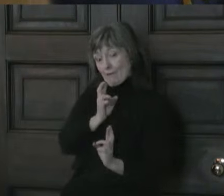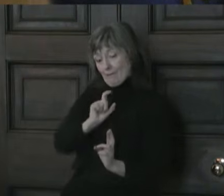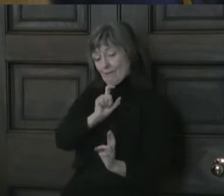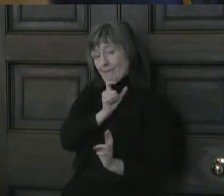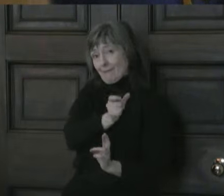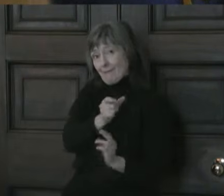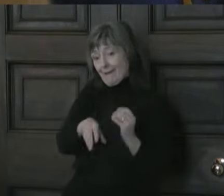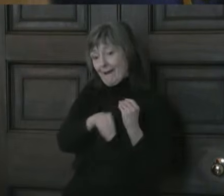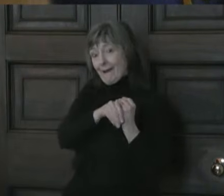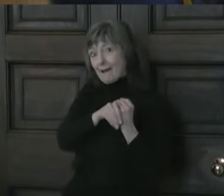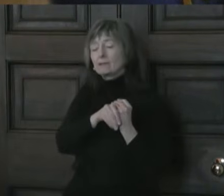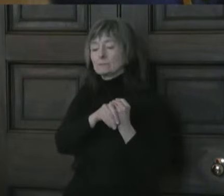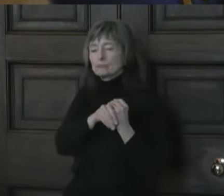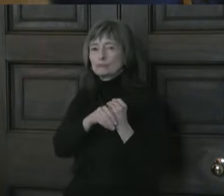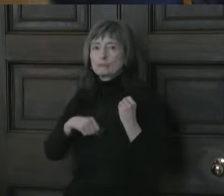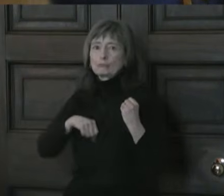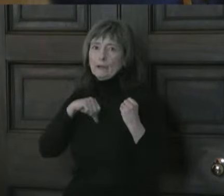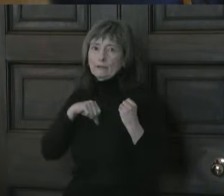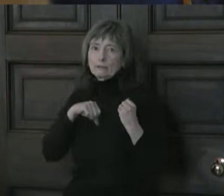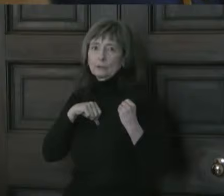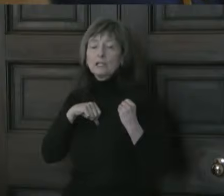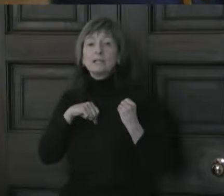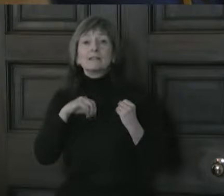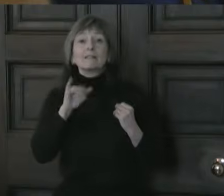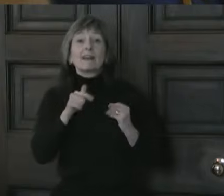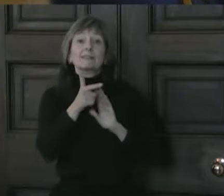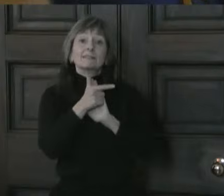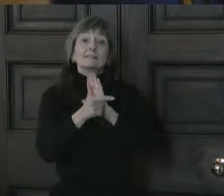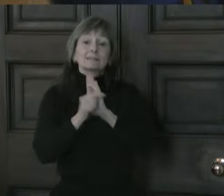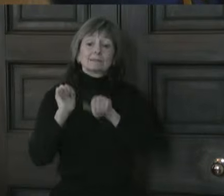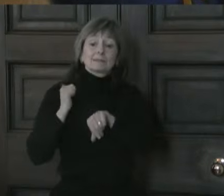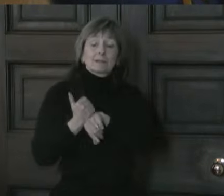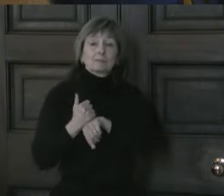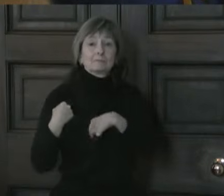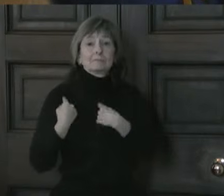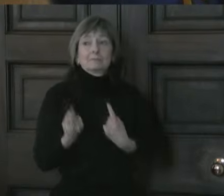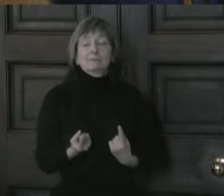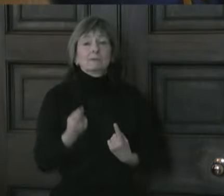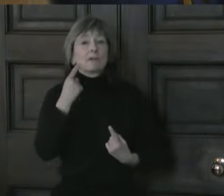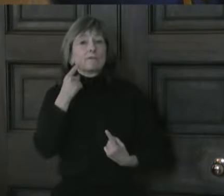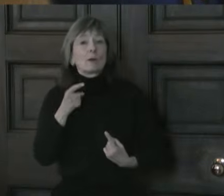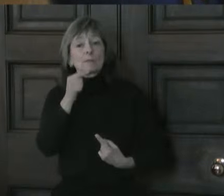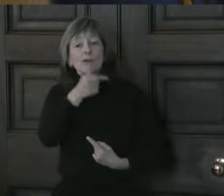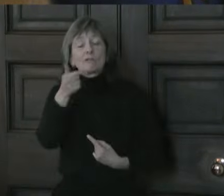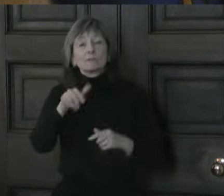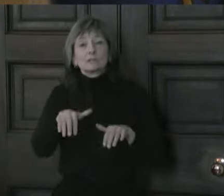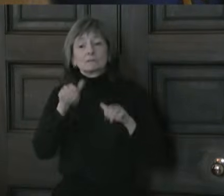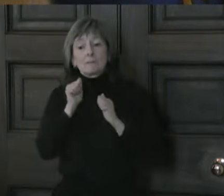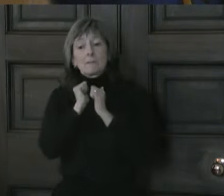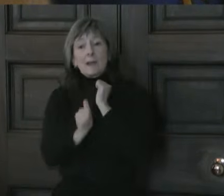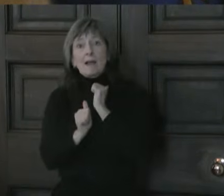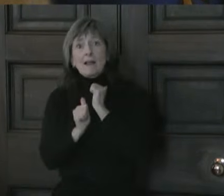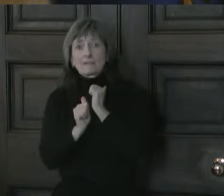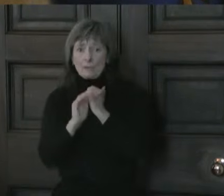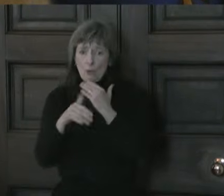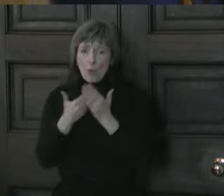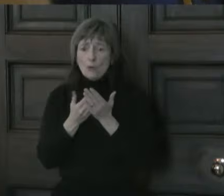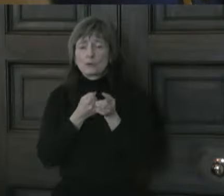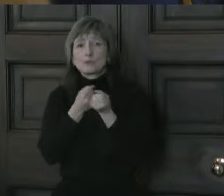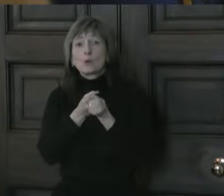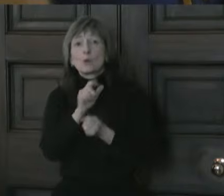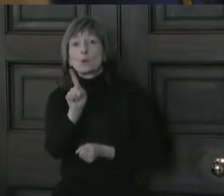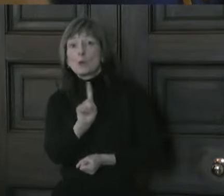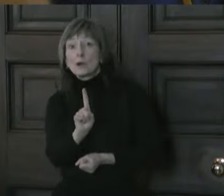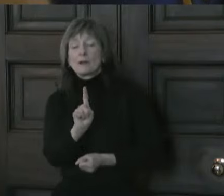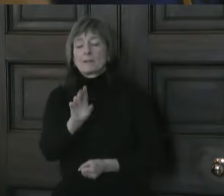Legislation to create the Order of Newfoundland and Labrador was introduced in the House of Assembly and passed unanimously on